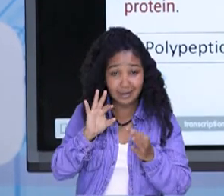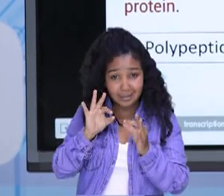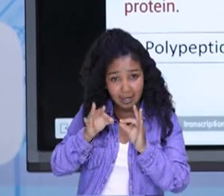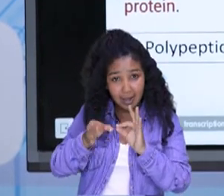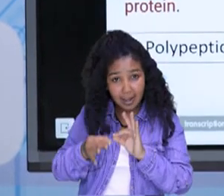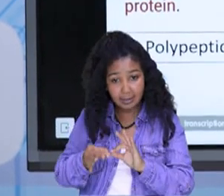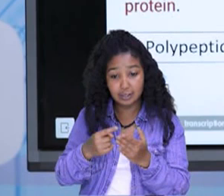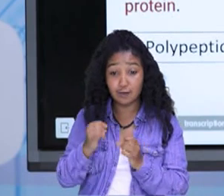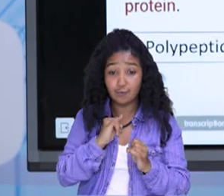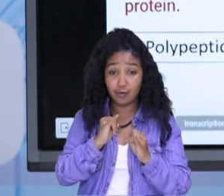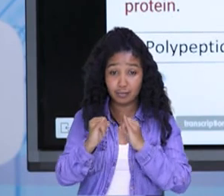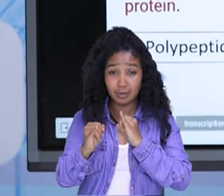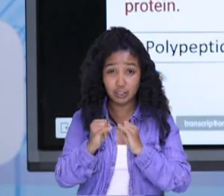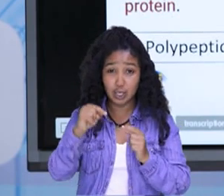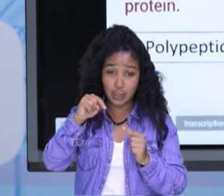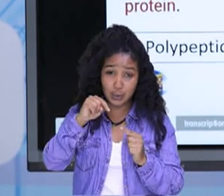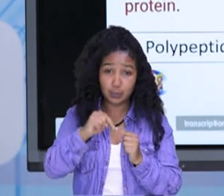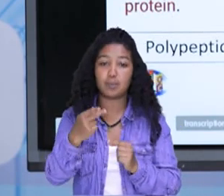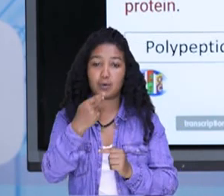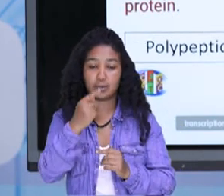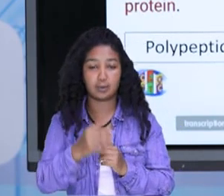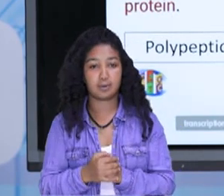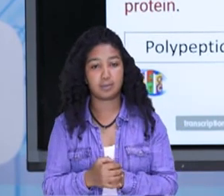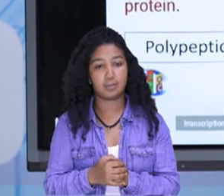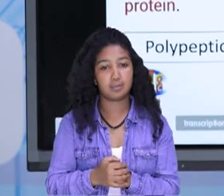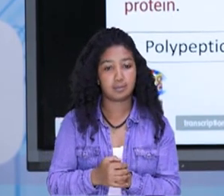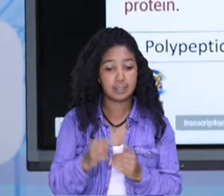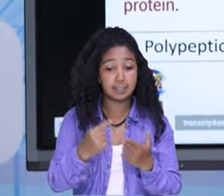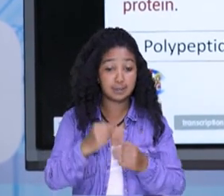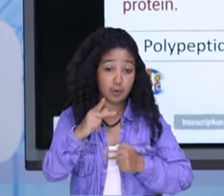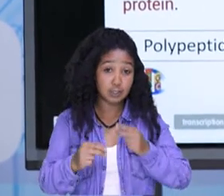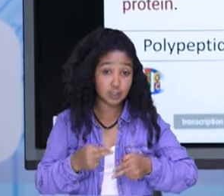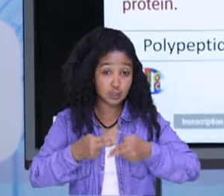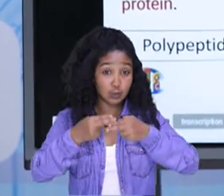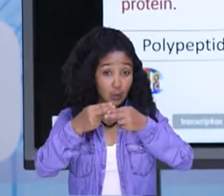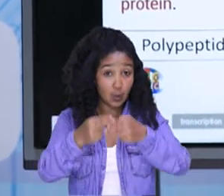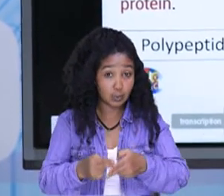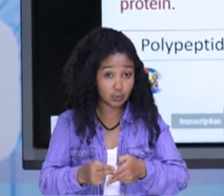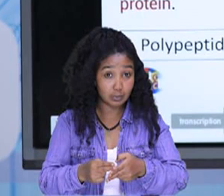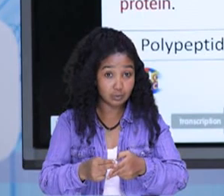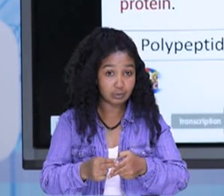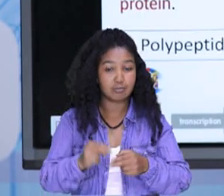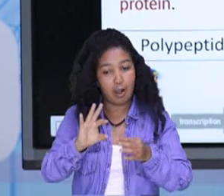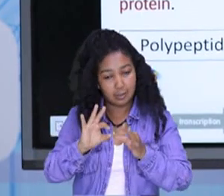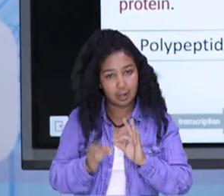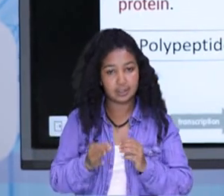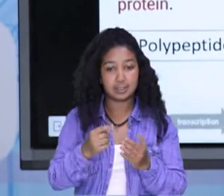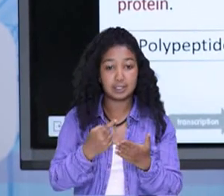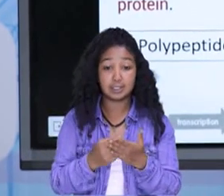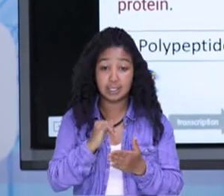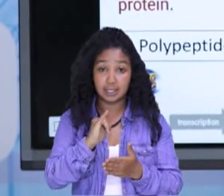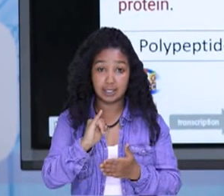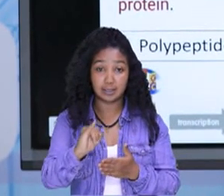translates its information into protein. This process is called translation.